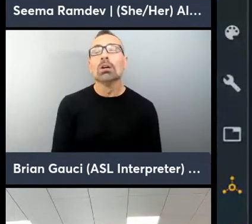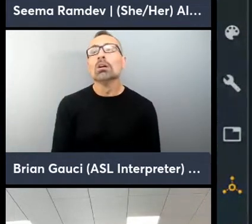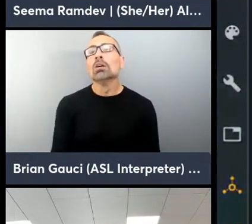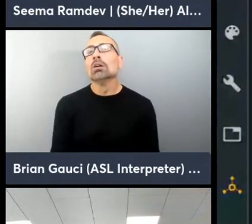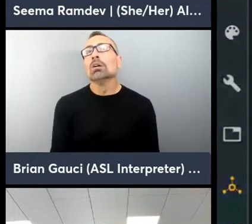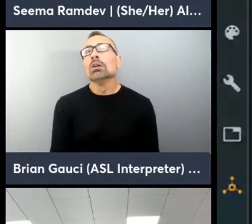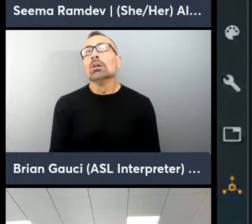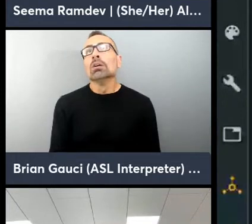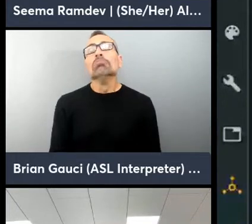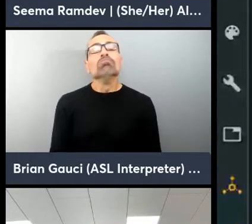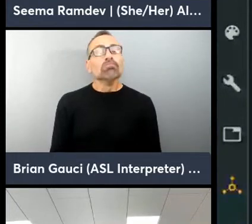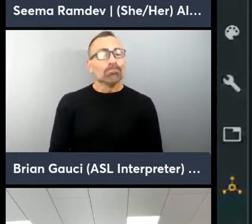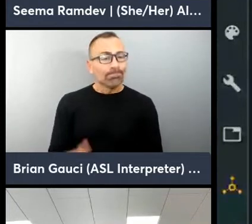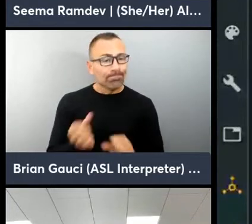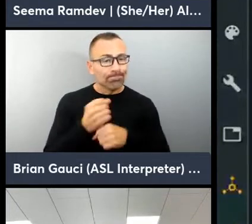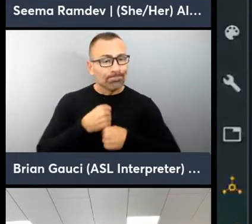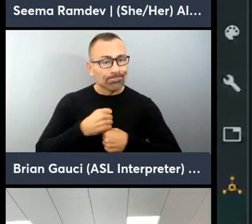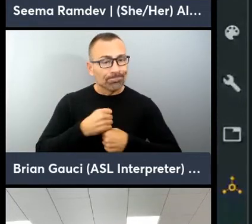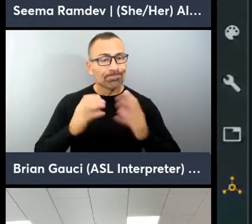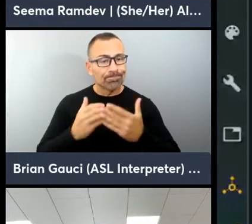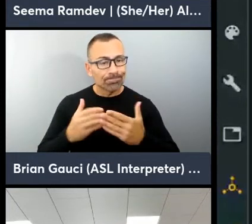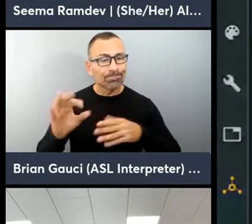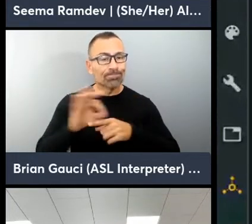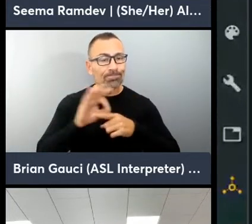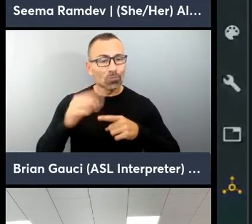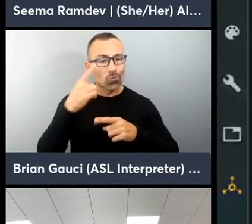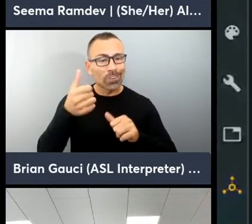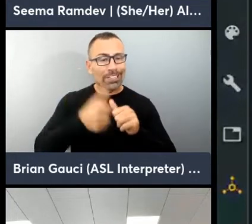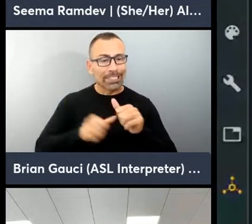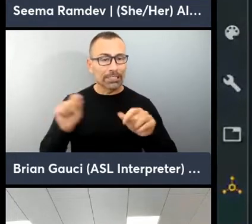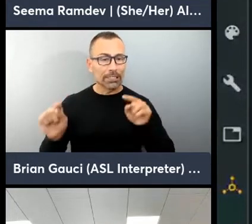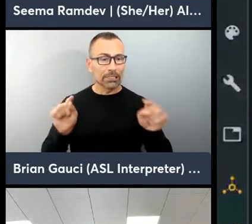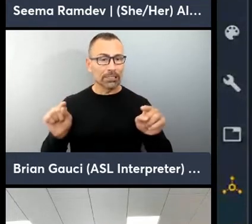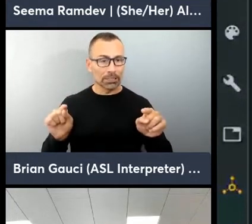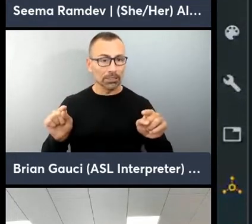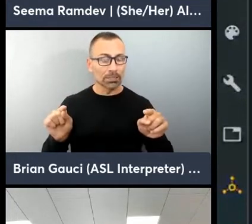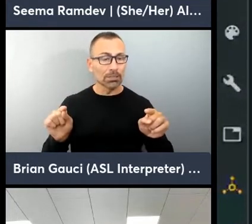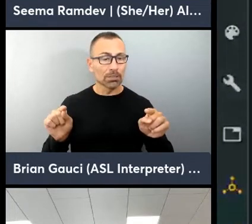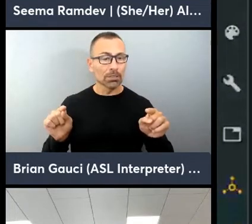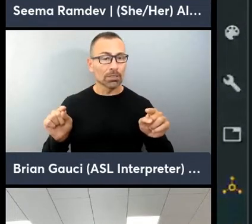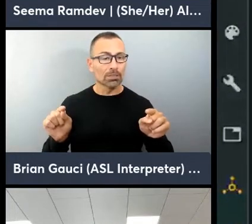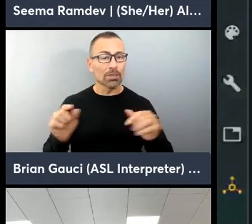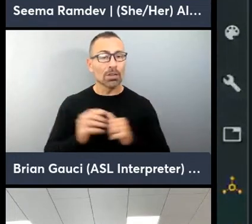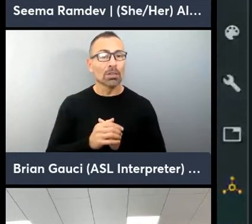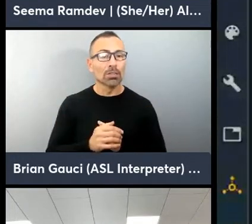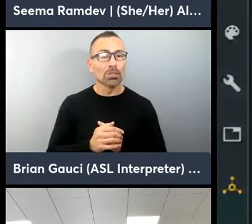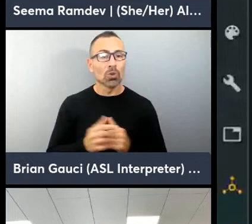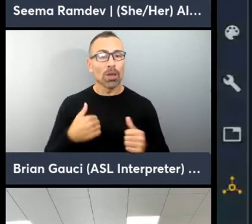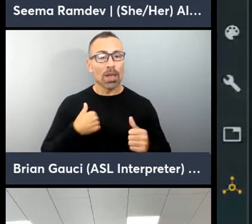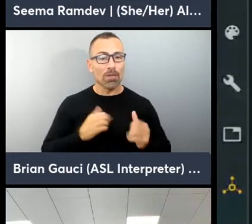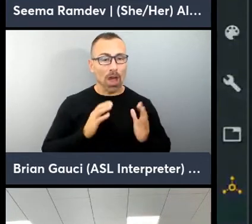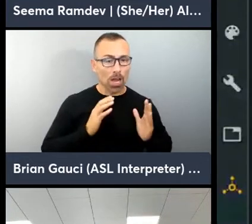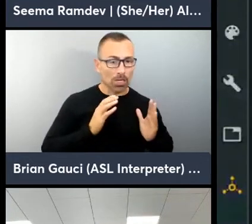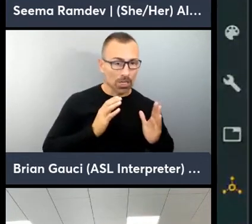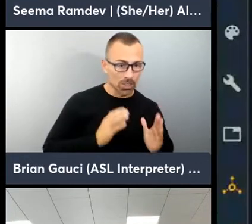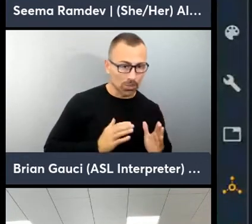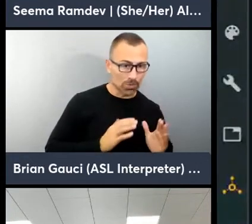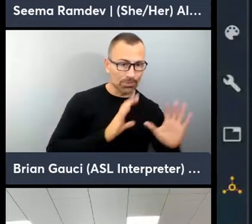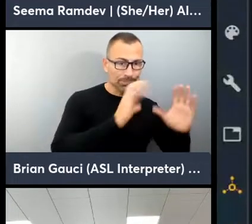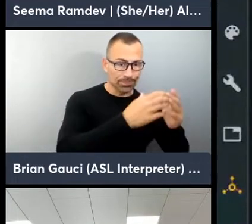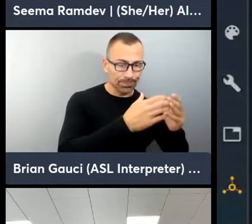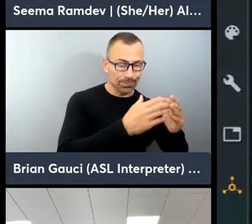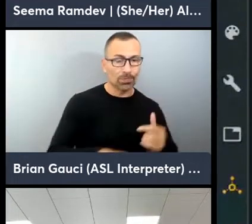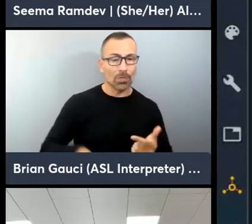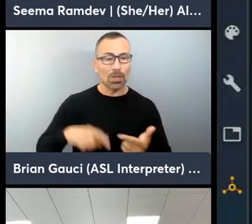we create feature groups for each of those cases. Each of those data sets are customers, our products,